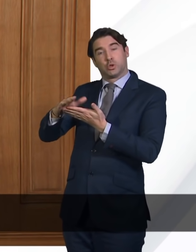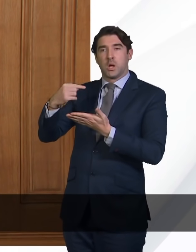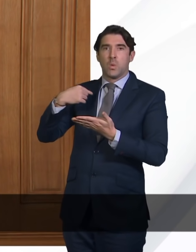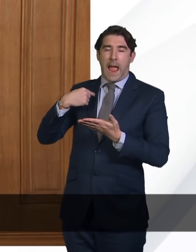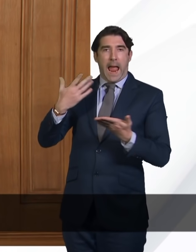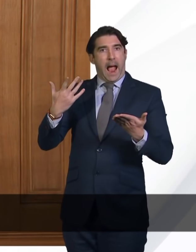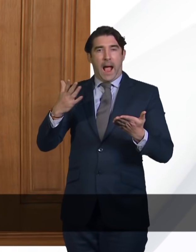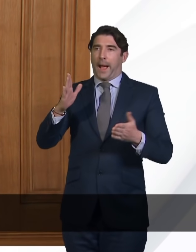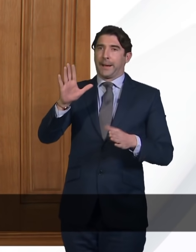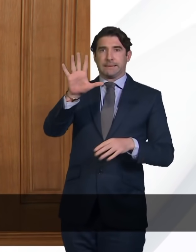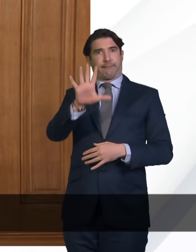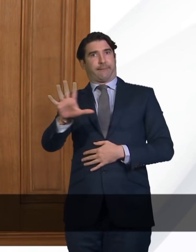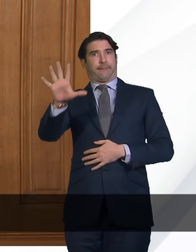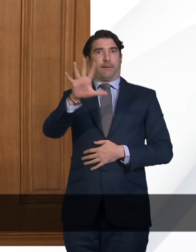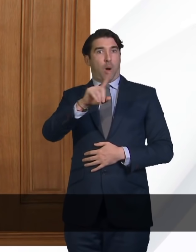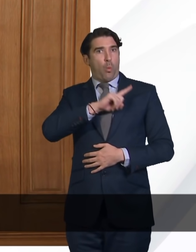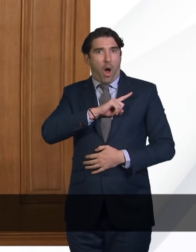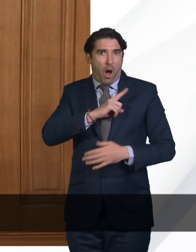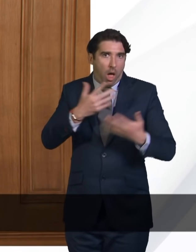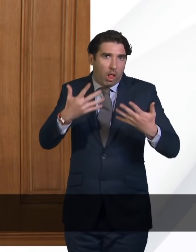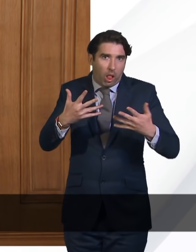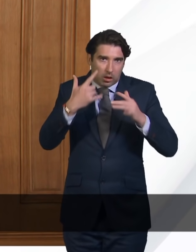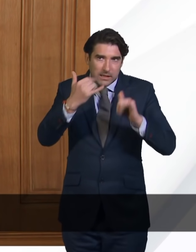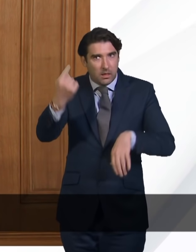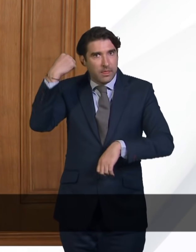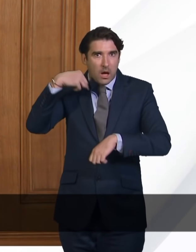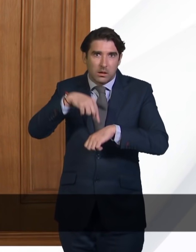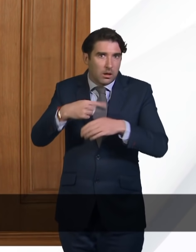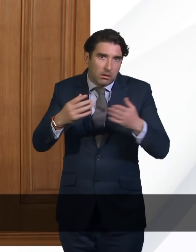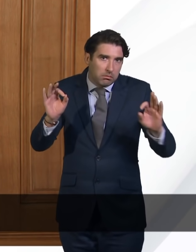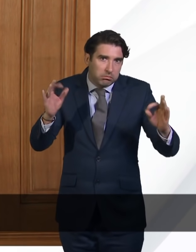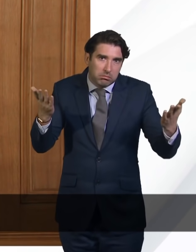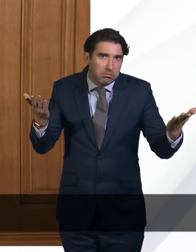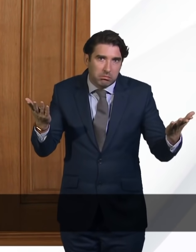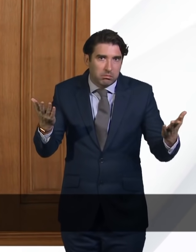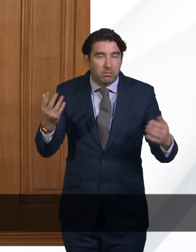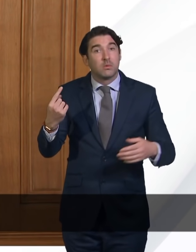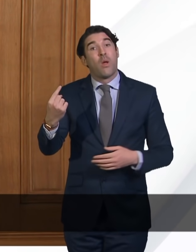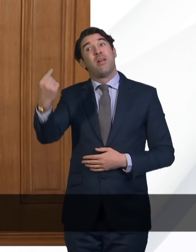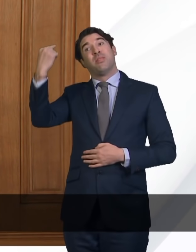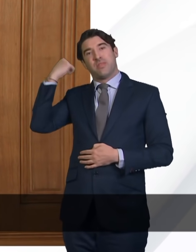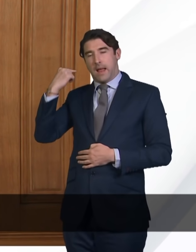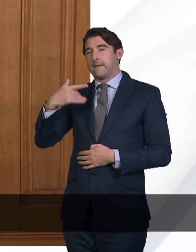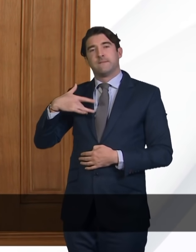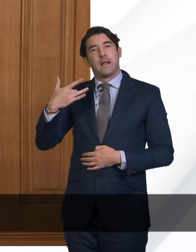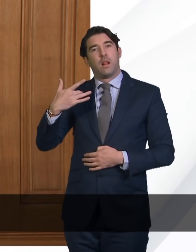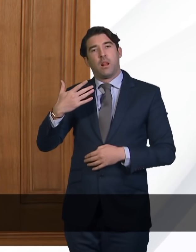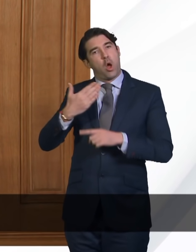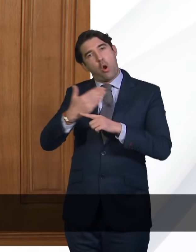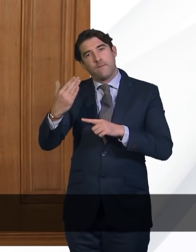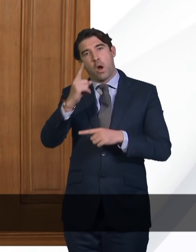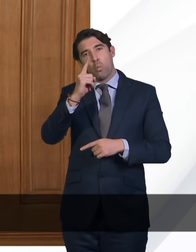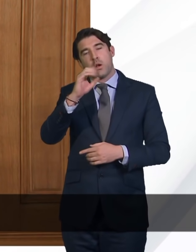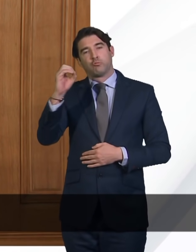much more likely that back in March and April, at the peak of this, we were seeing over 100,000 cases a day at